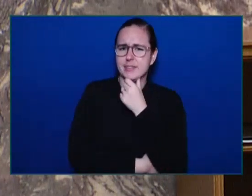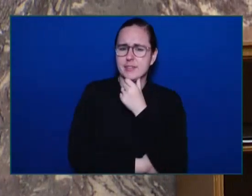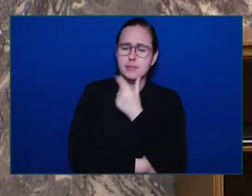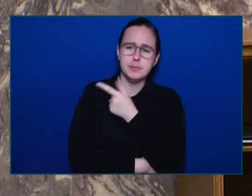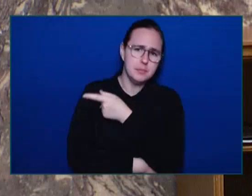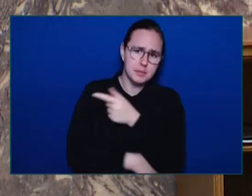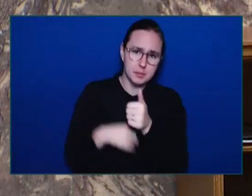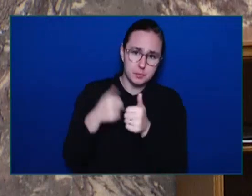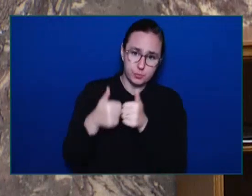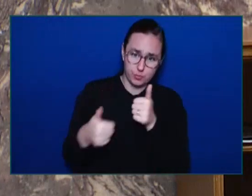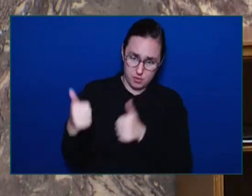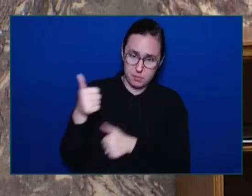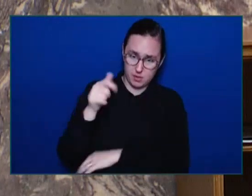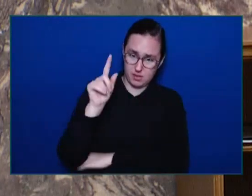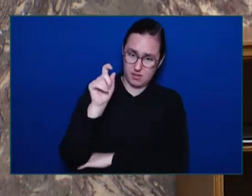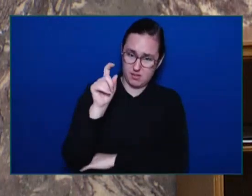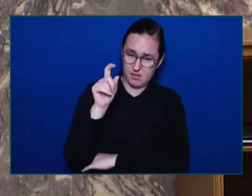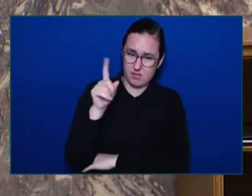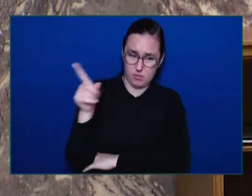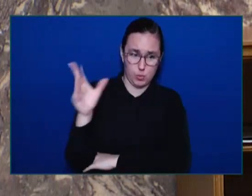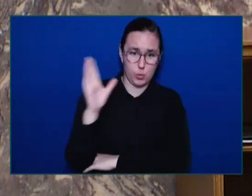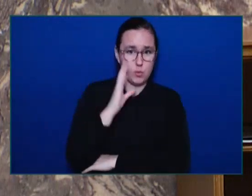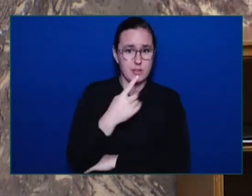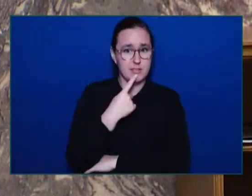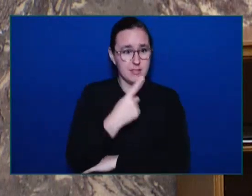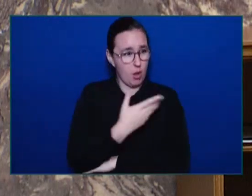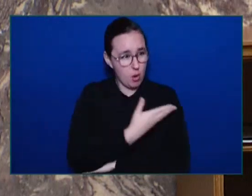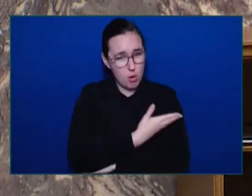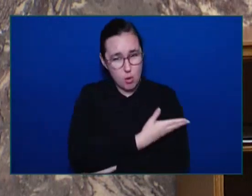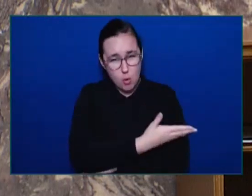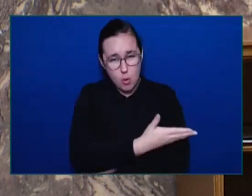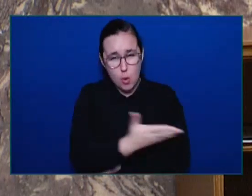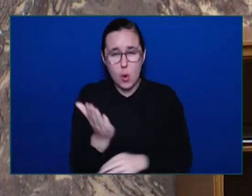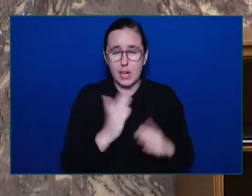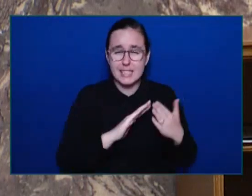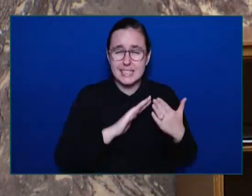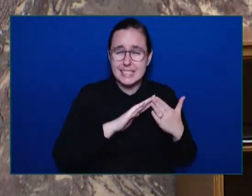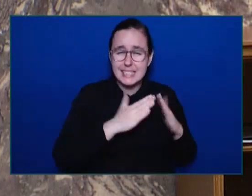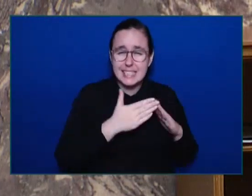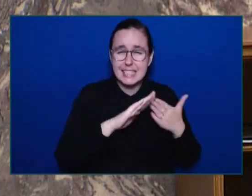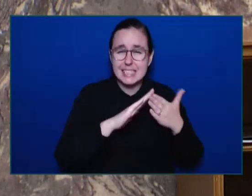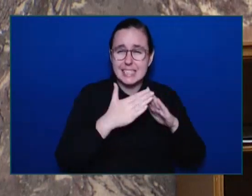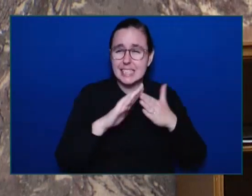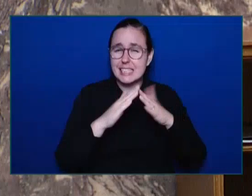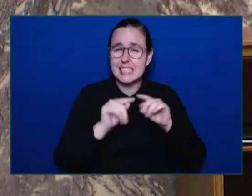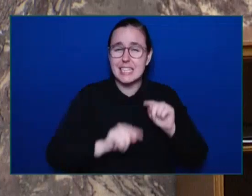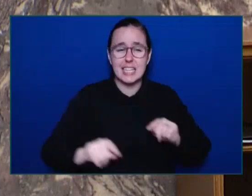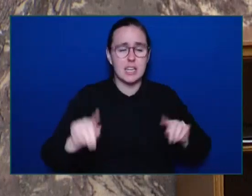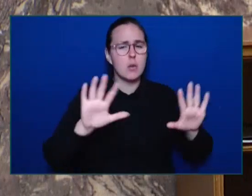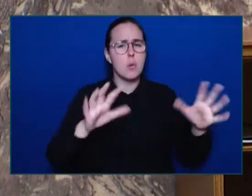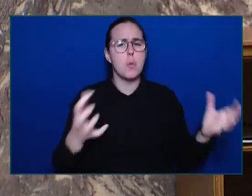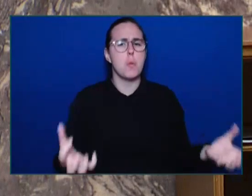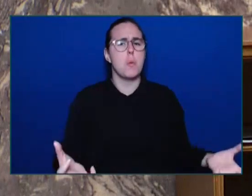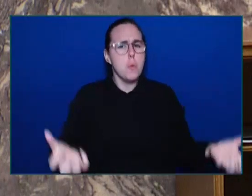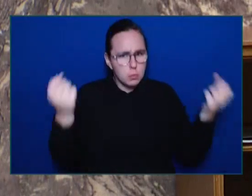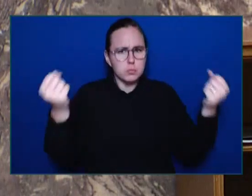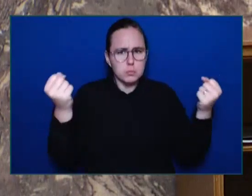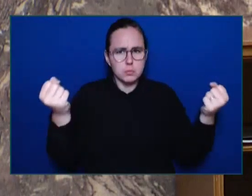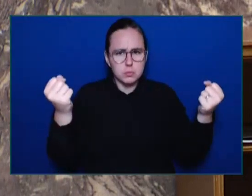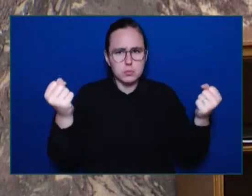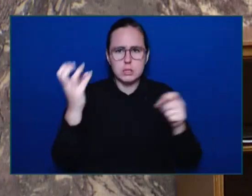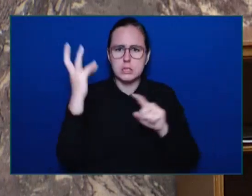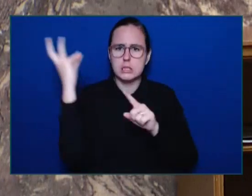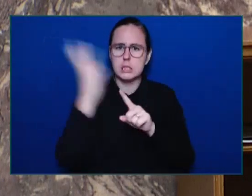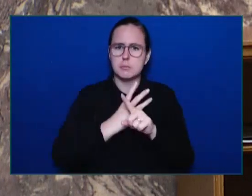to stop development for 6 months while they wait to figure out how the Premier is going to impose fourplexes on